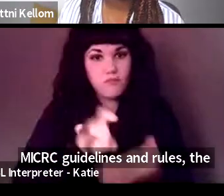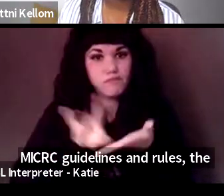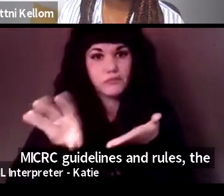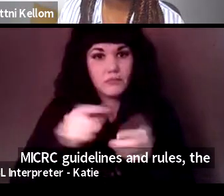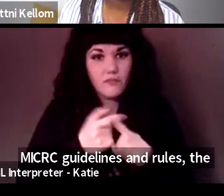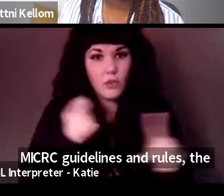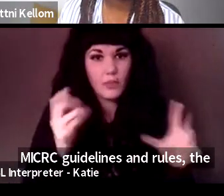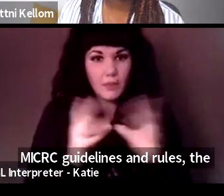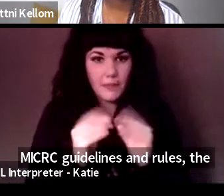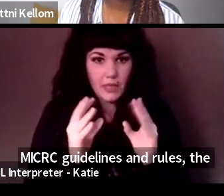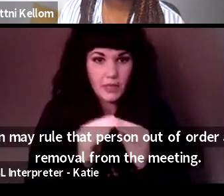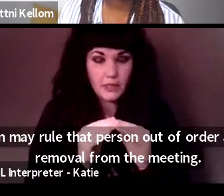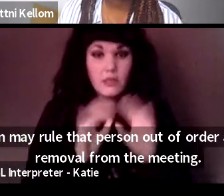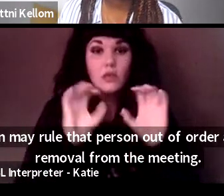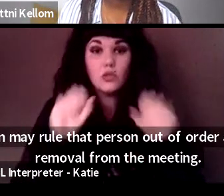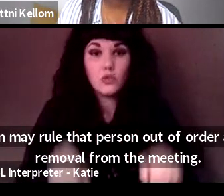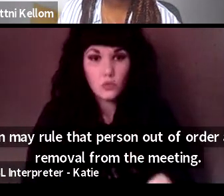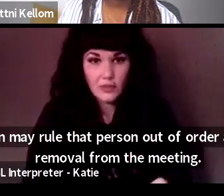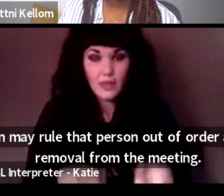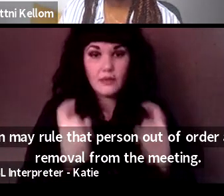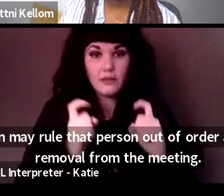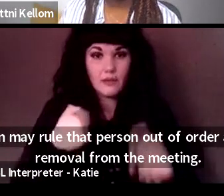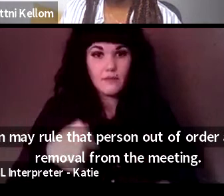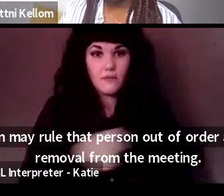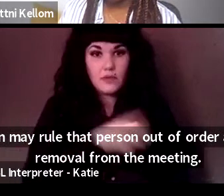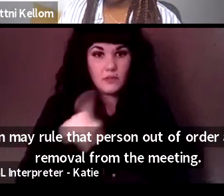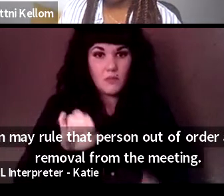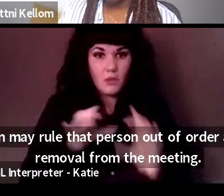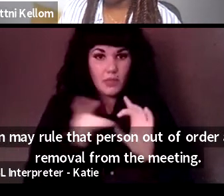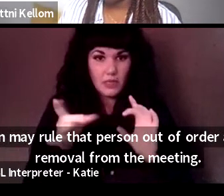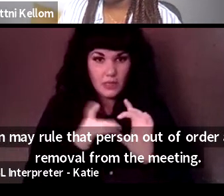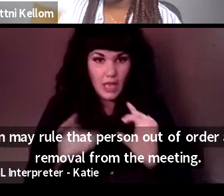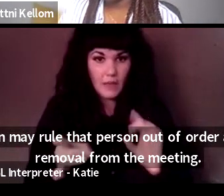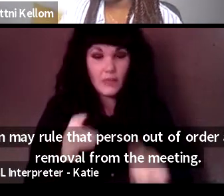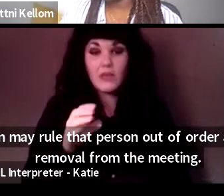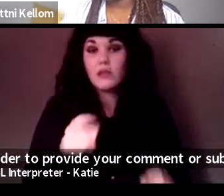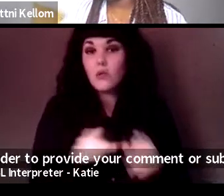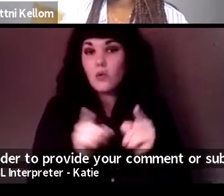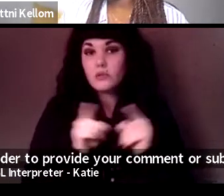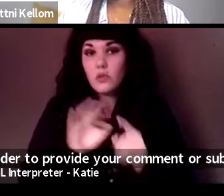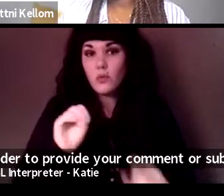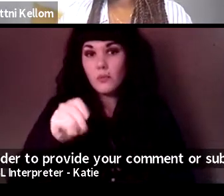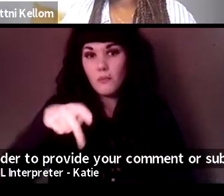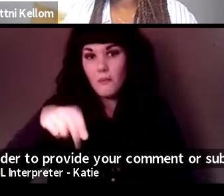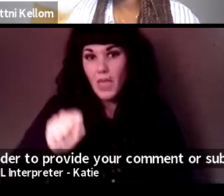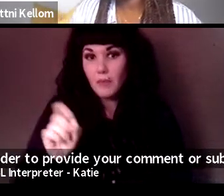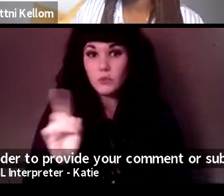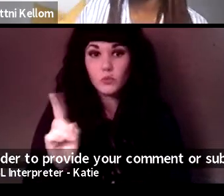and/or submit your proposed maps in our public comment portal, which is available at